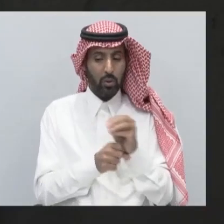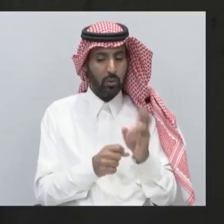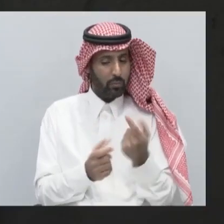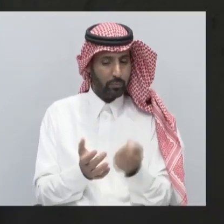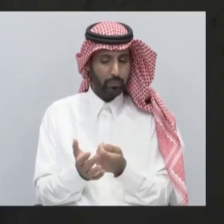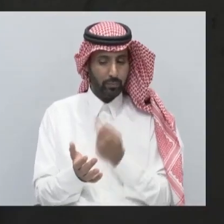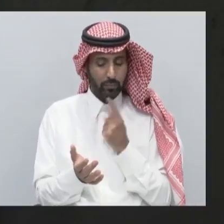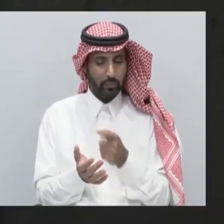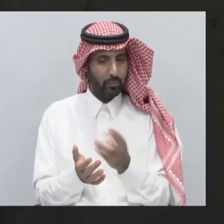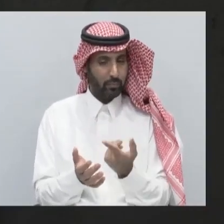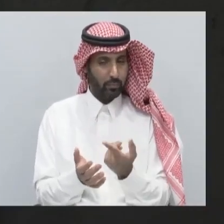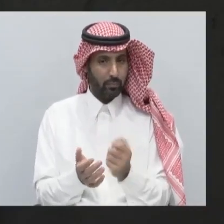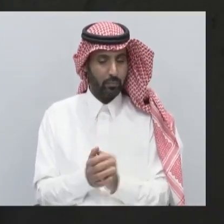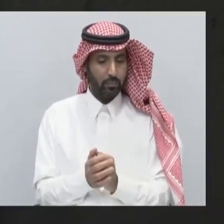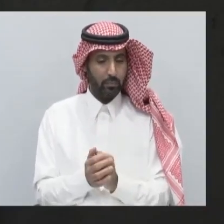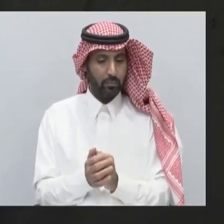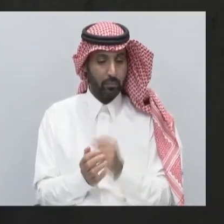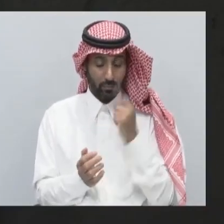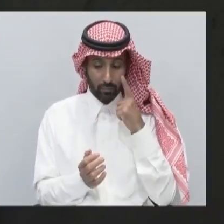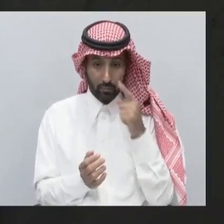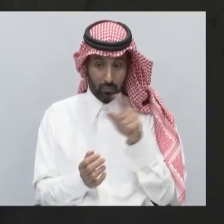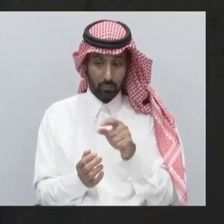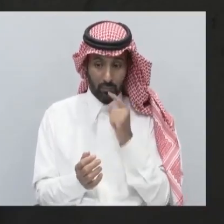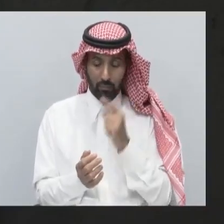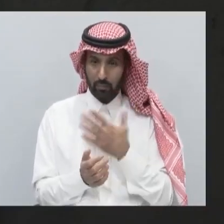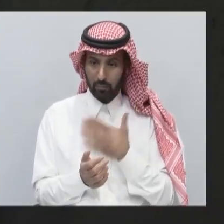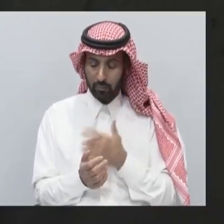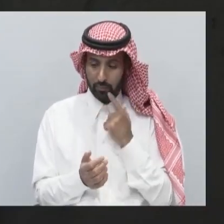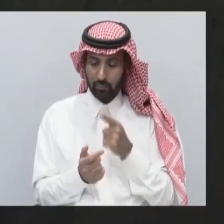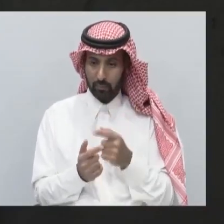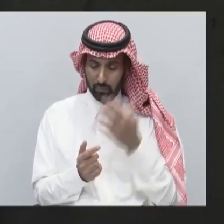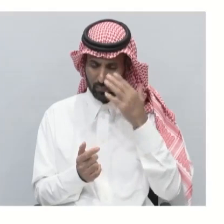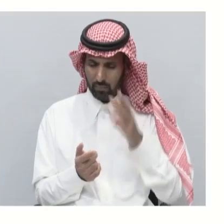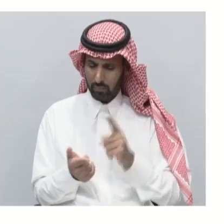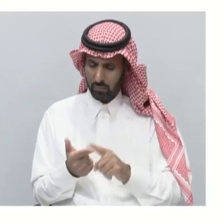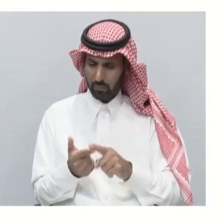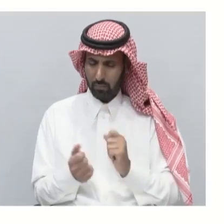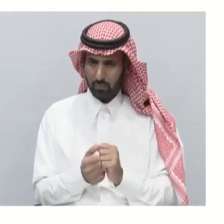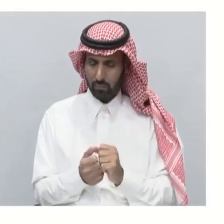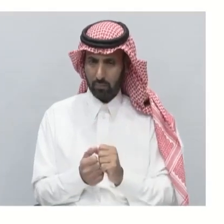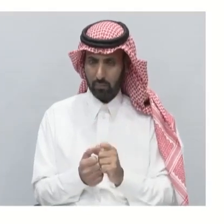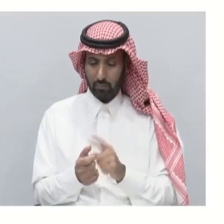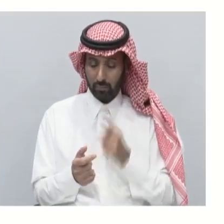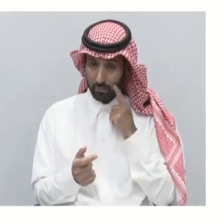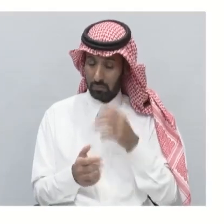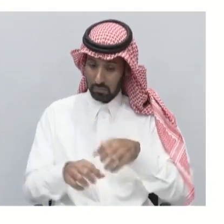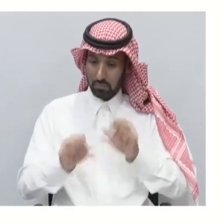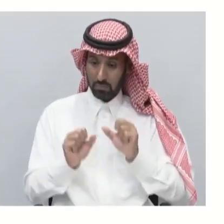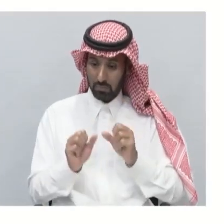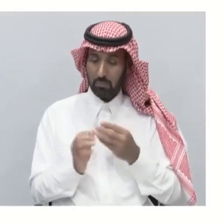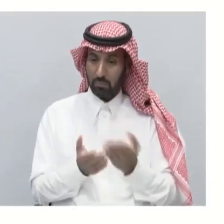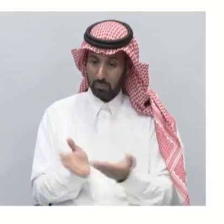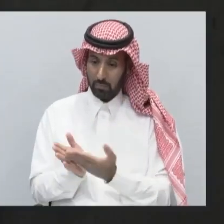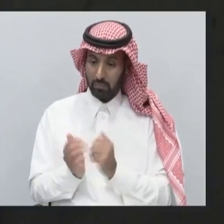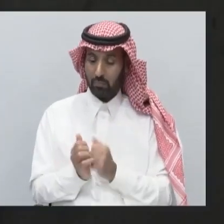idea that you are writing for? It could be asking for a favor, but I have chosen to write about a graduation